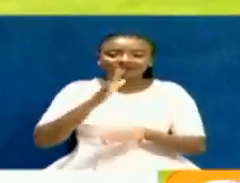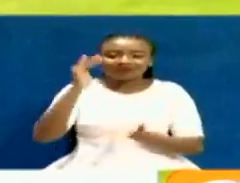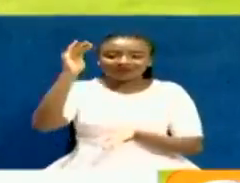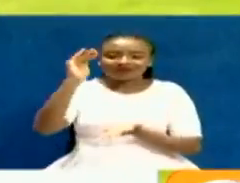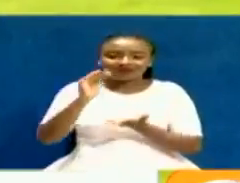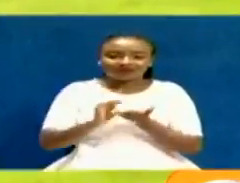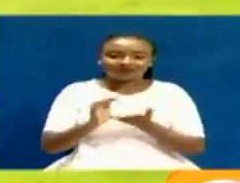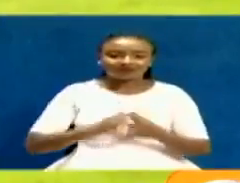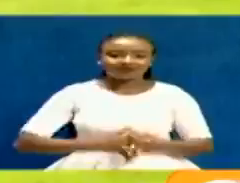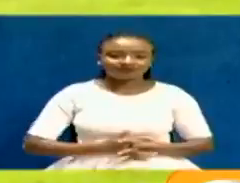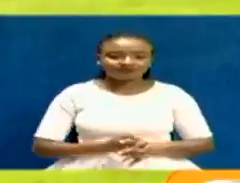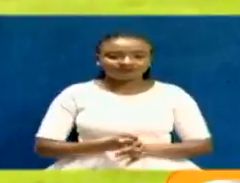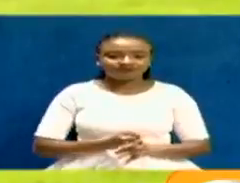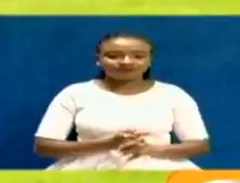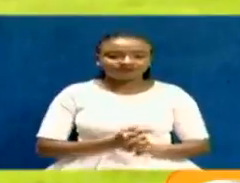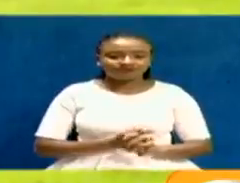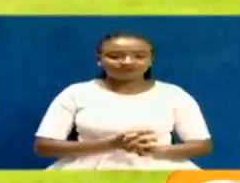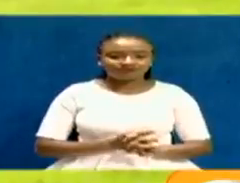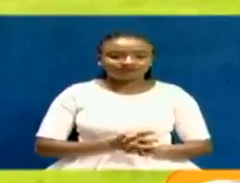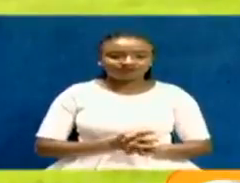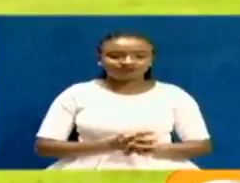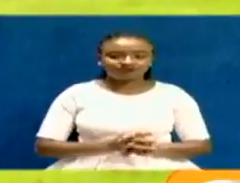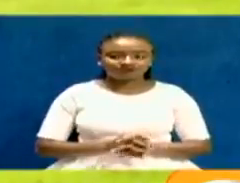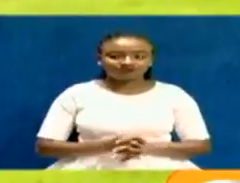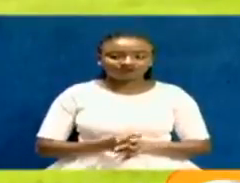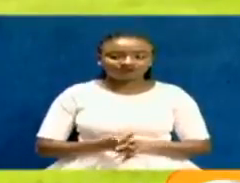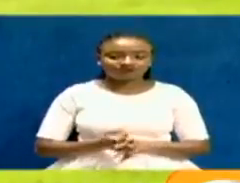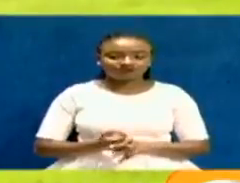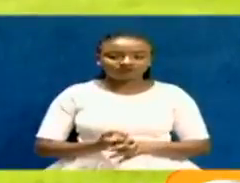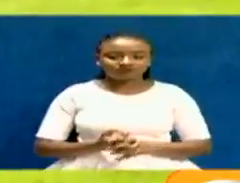1 week. Sam Gituku, Citizen TV, Dagoretti, Nairobi City County.